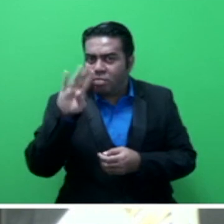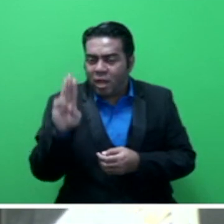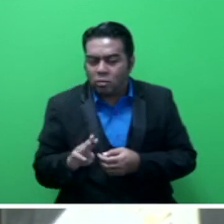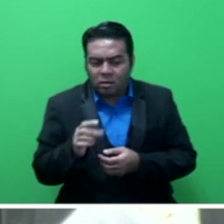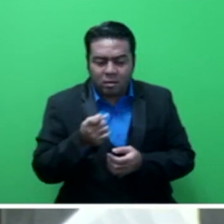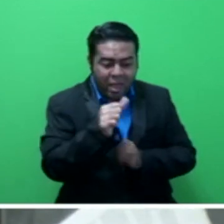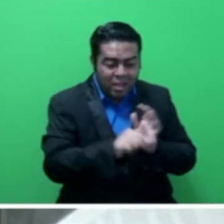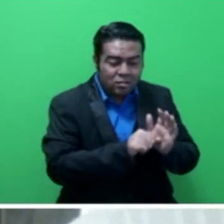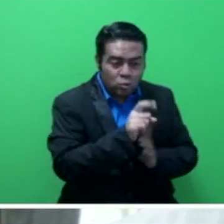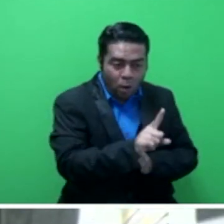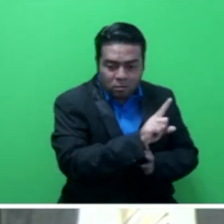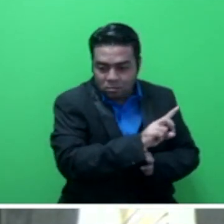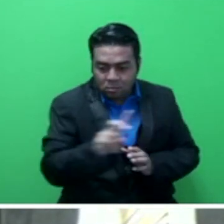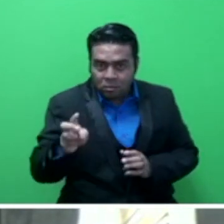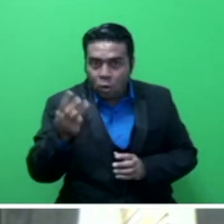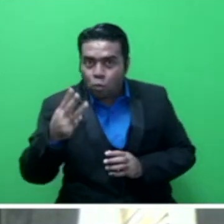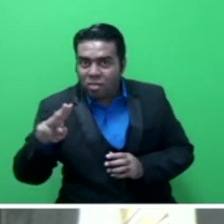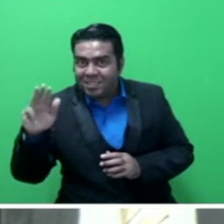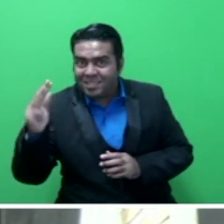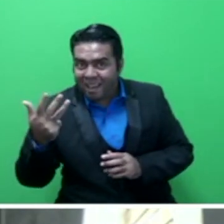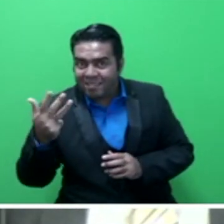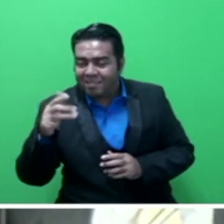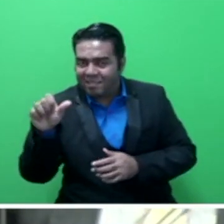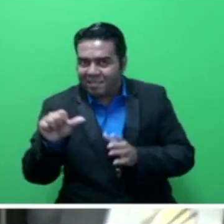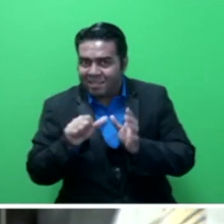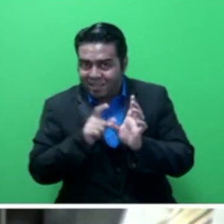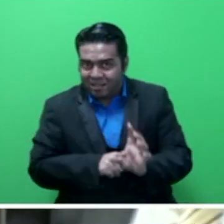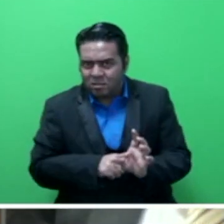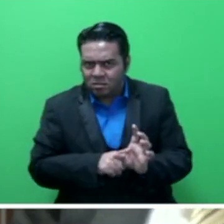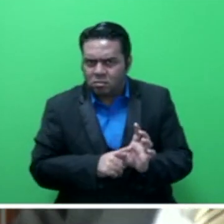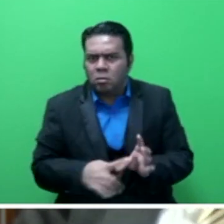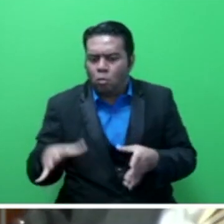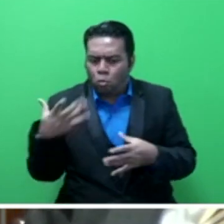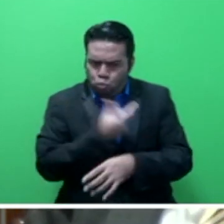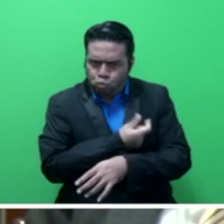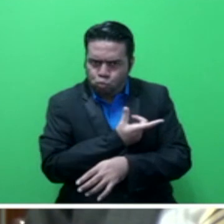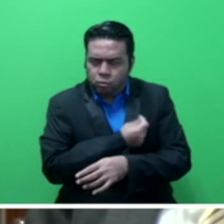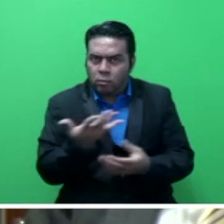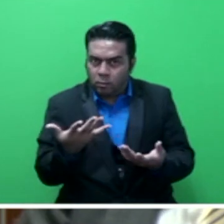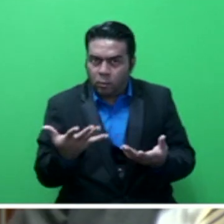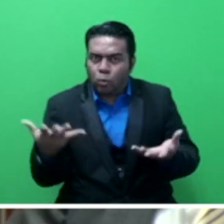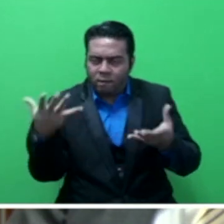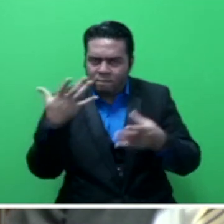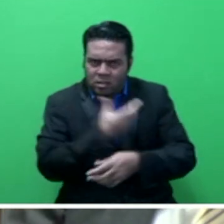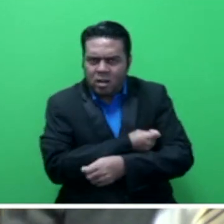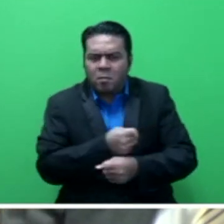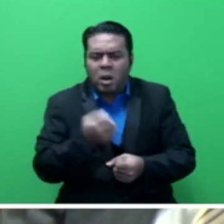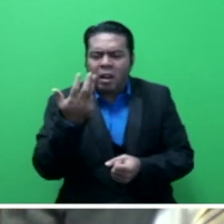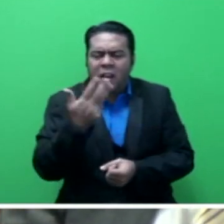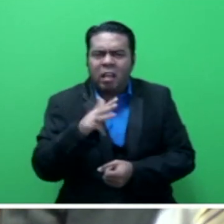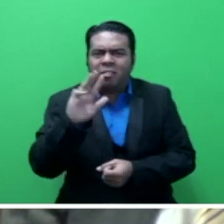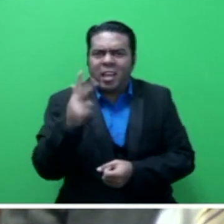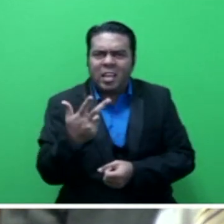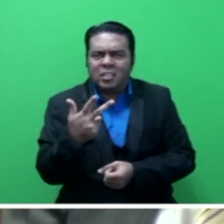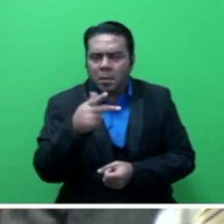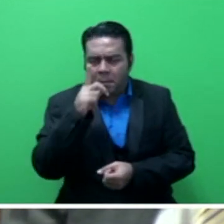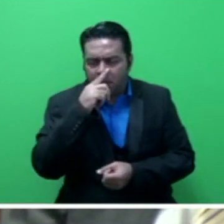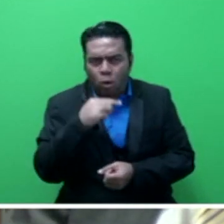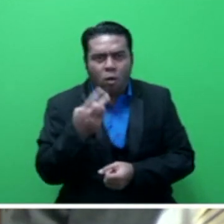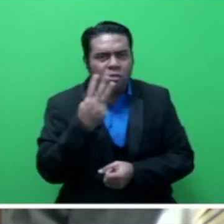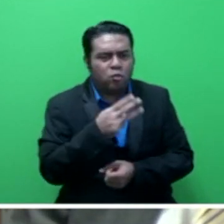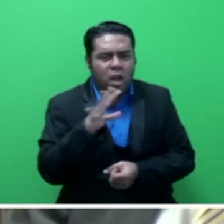years. With the measles campaign, in November 2019, we vaccinated more than 98%, or 360,000 people in the